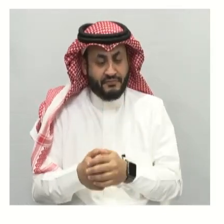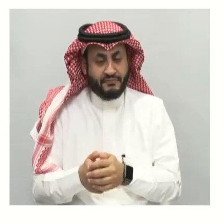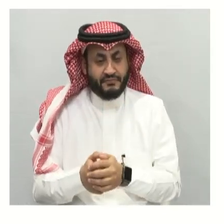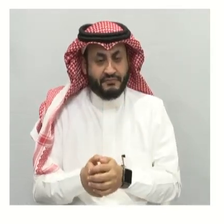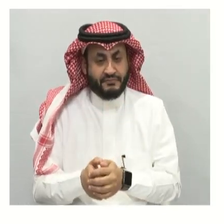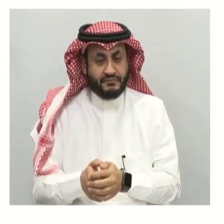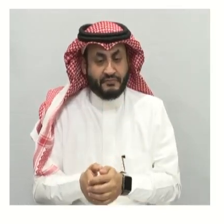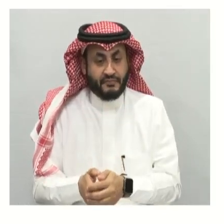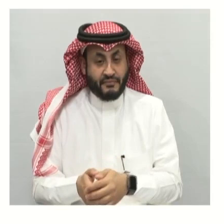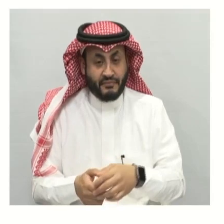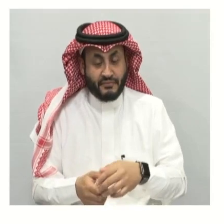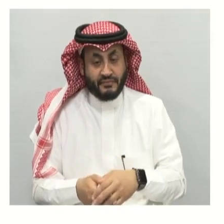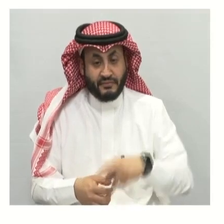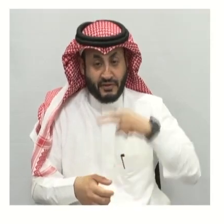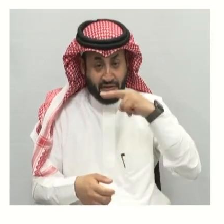Sunday,